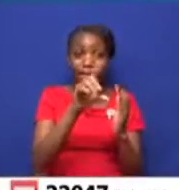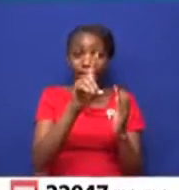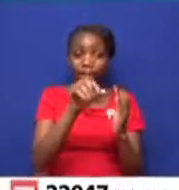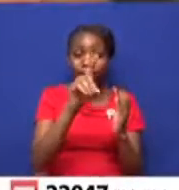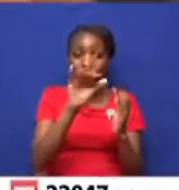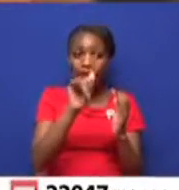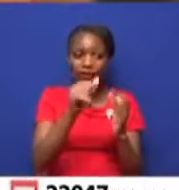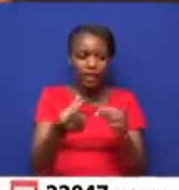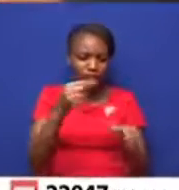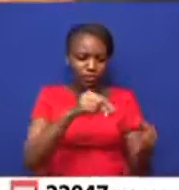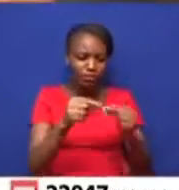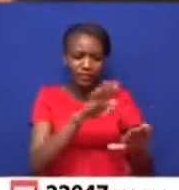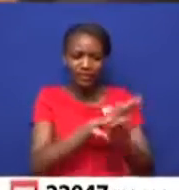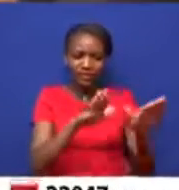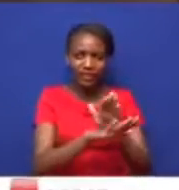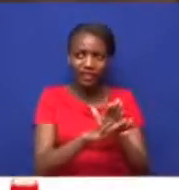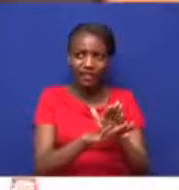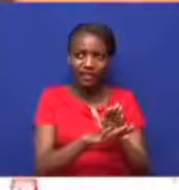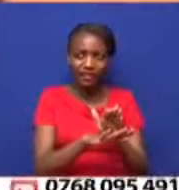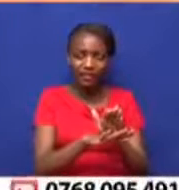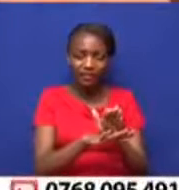of everything, Sunday after.